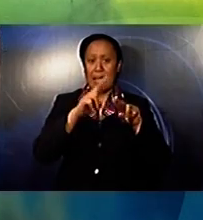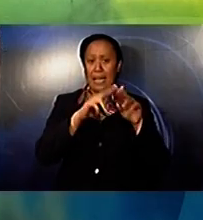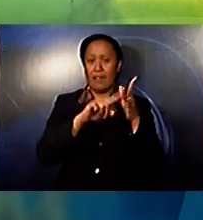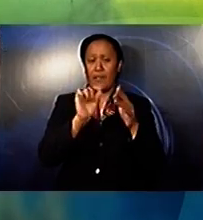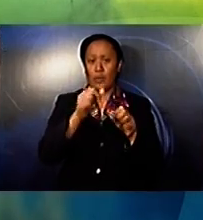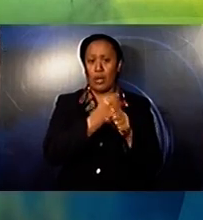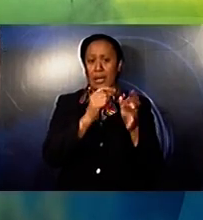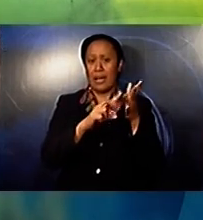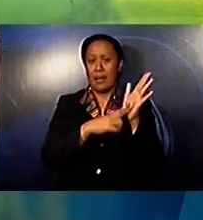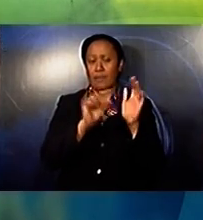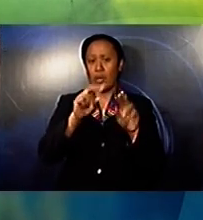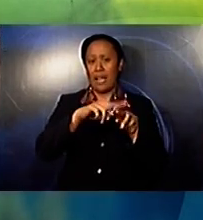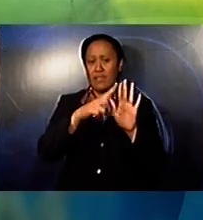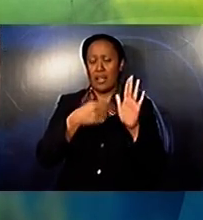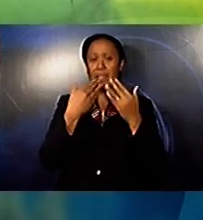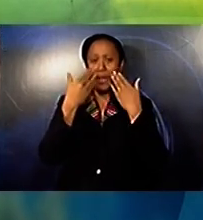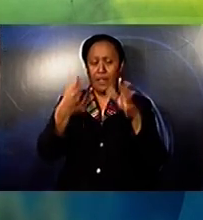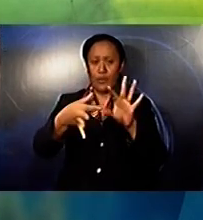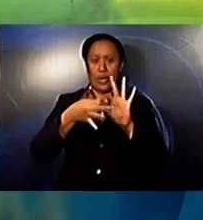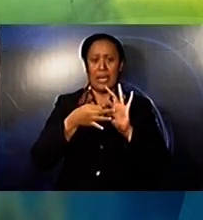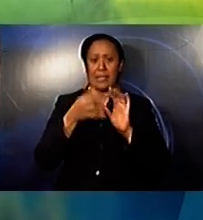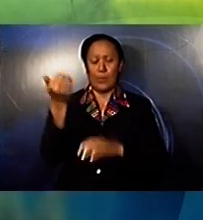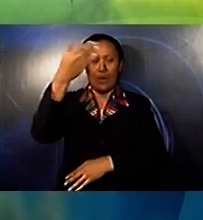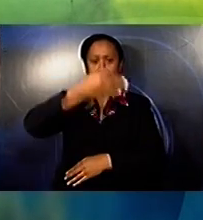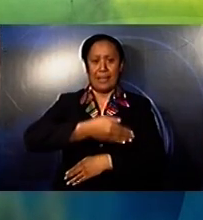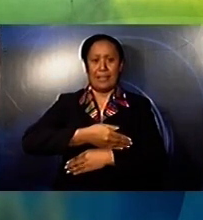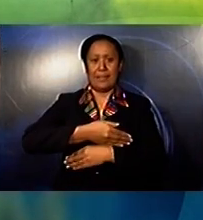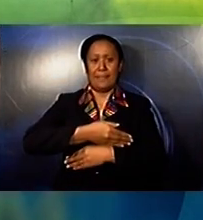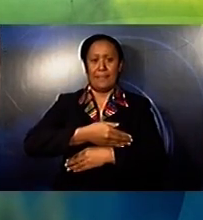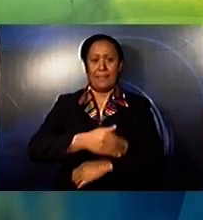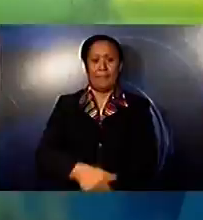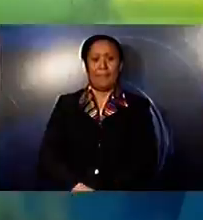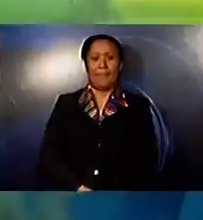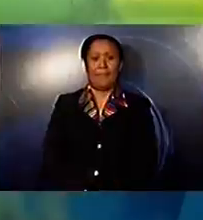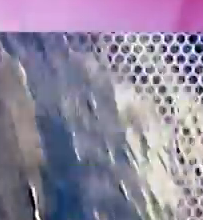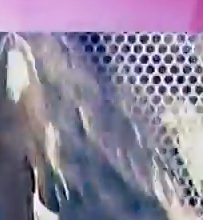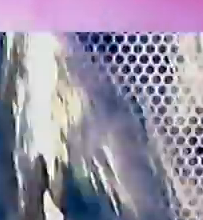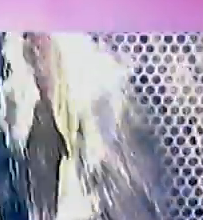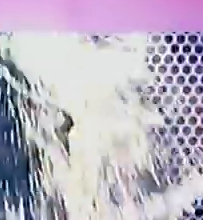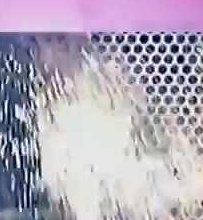FijiFocusTV@info.gov.fj. Until then, thank you for joining us. Good night.